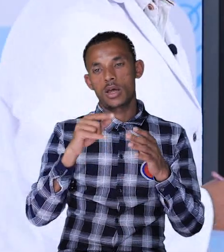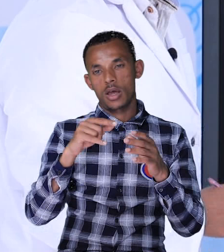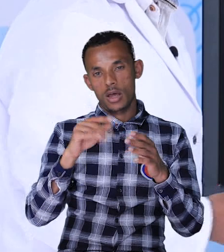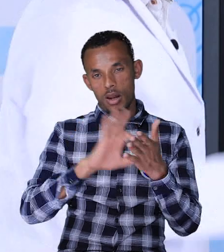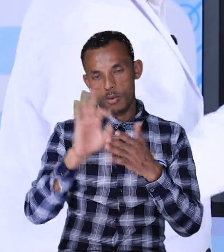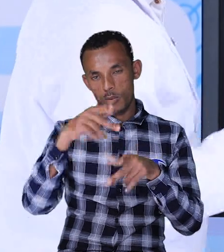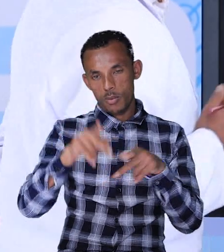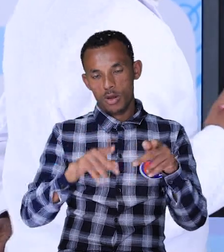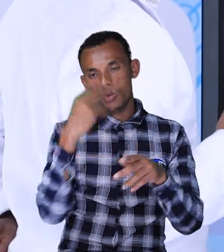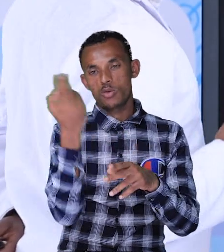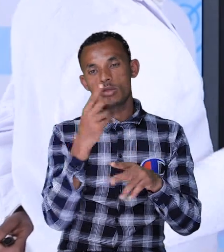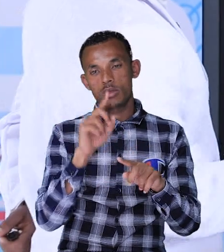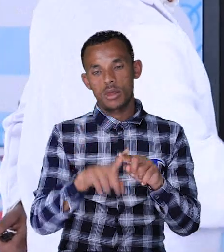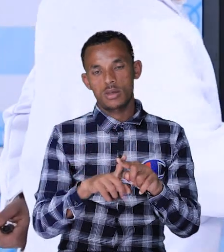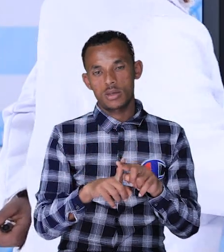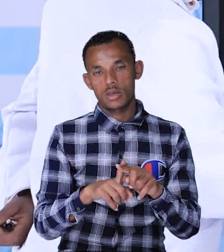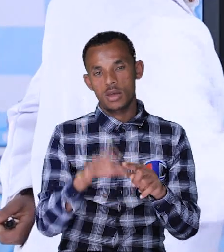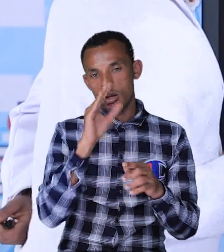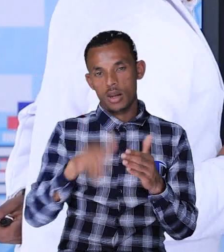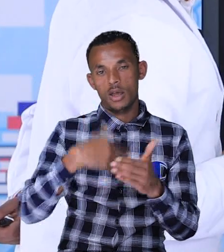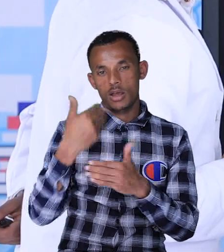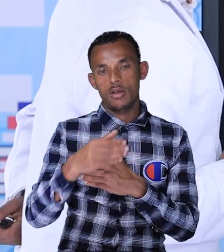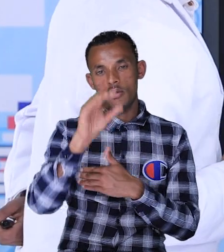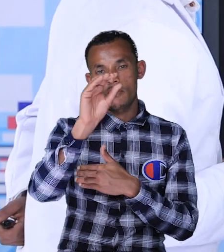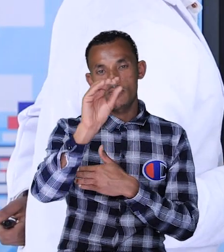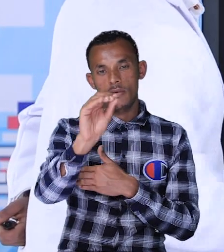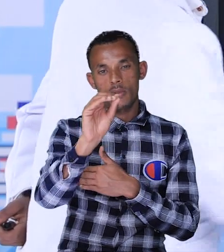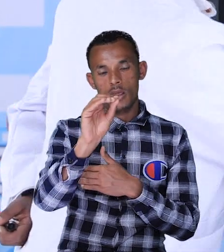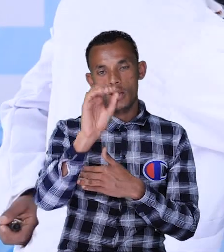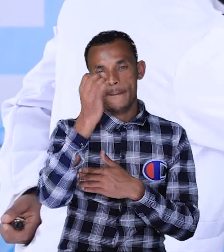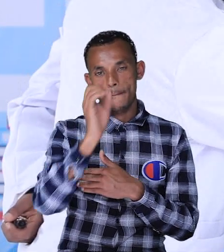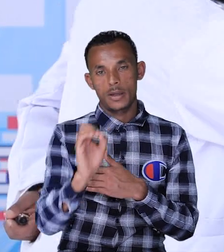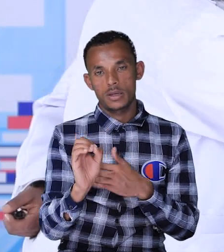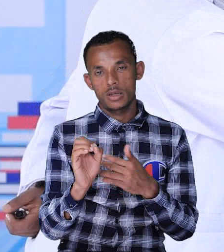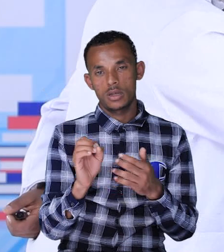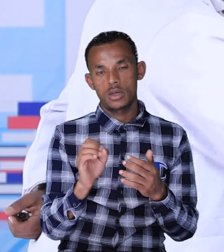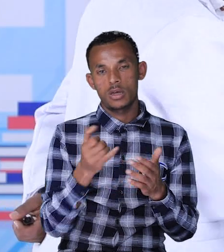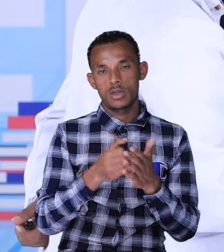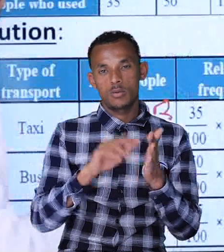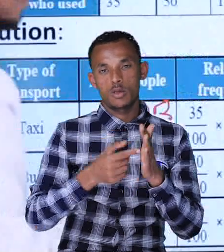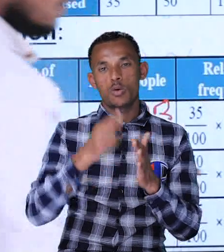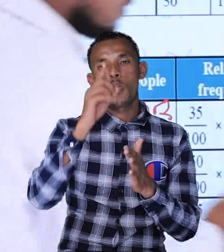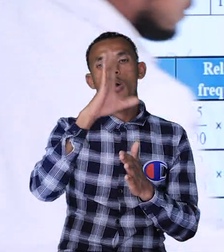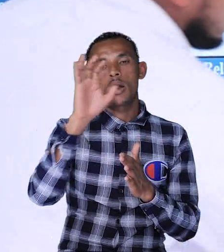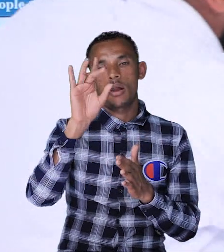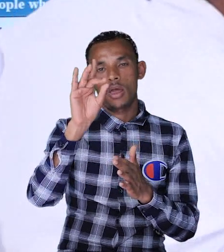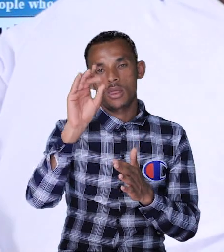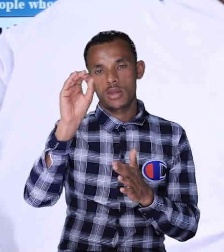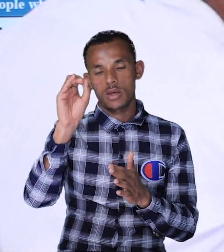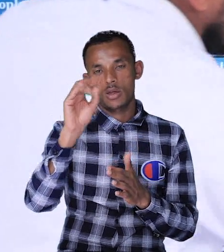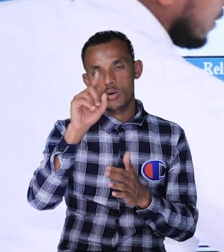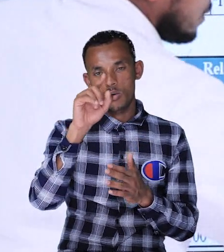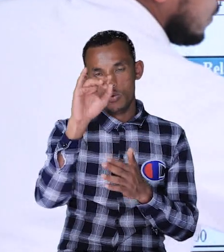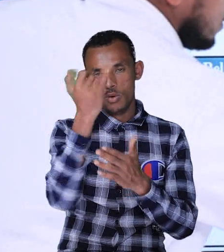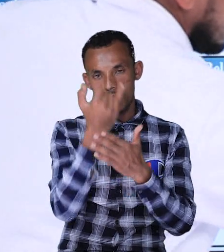taxi. Next to that, 15%, that is 180 degree. So you draw